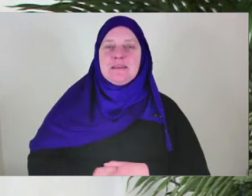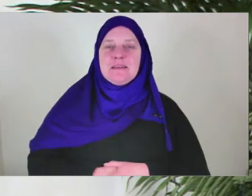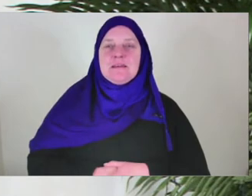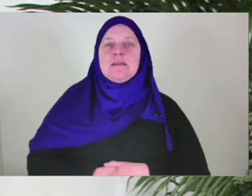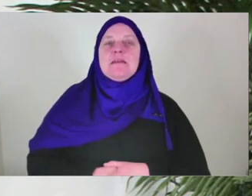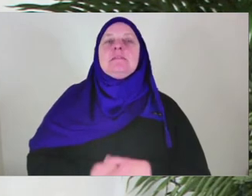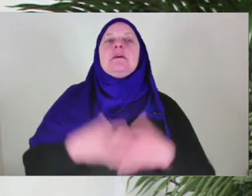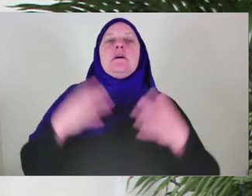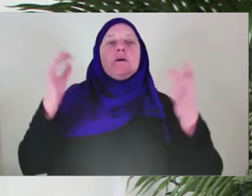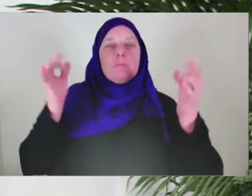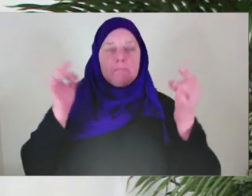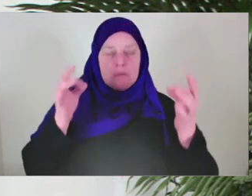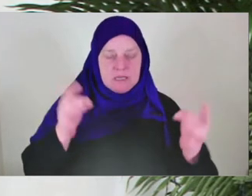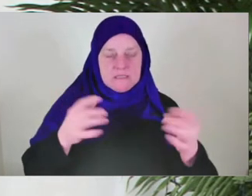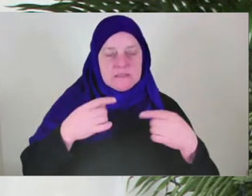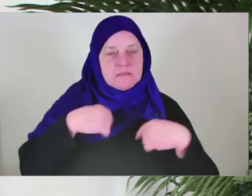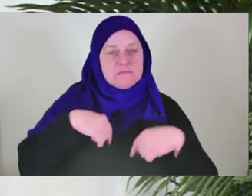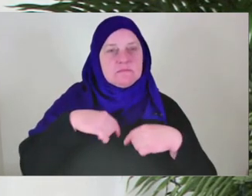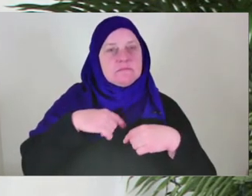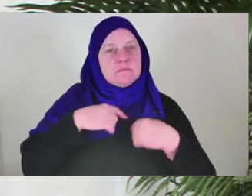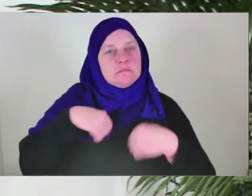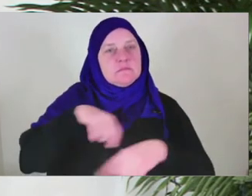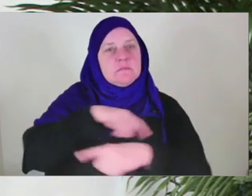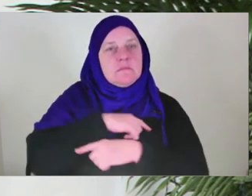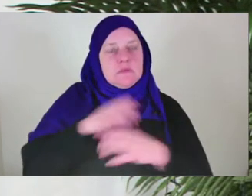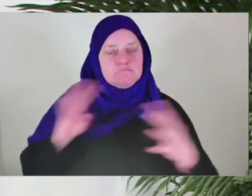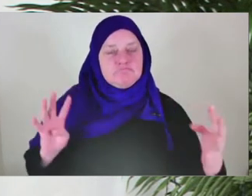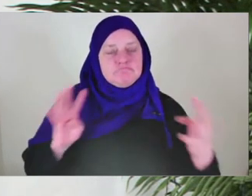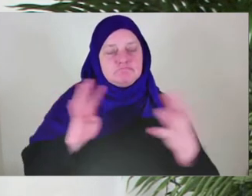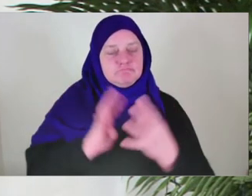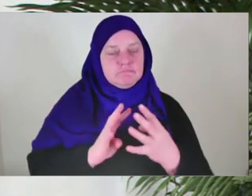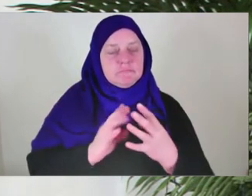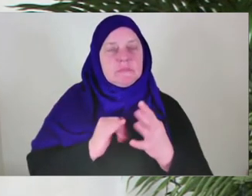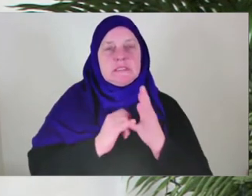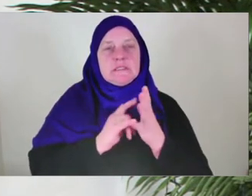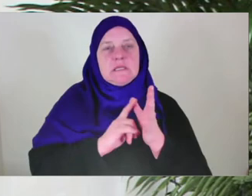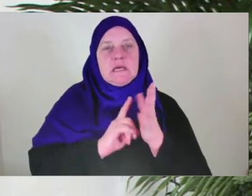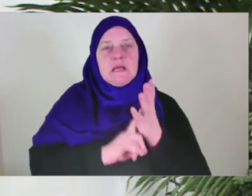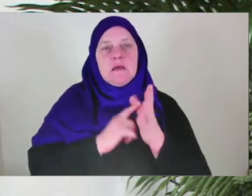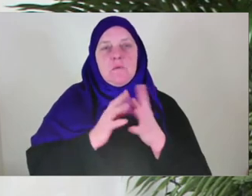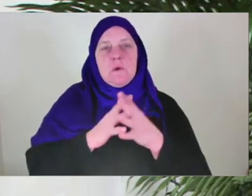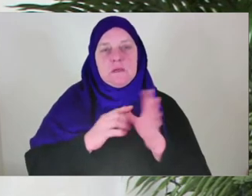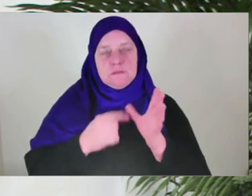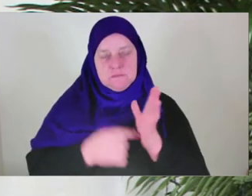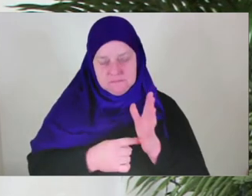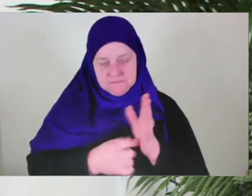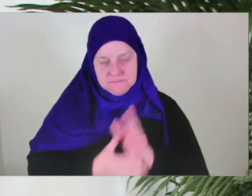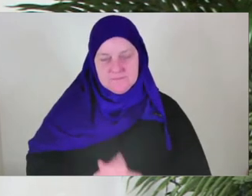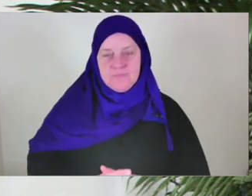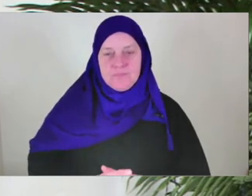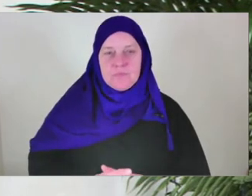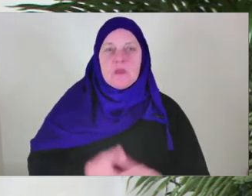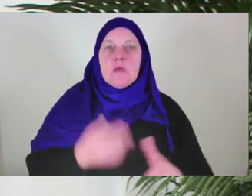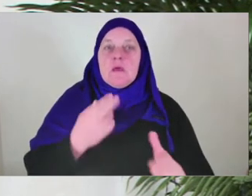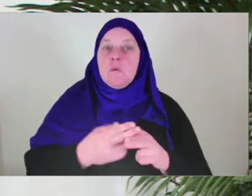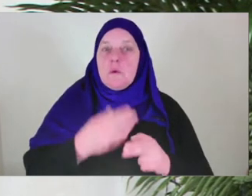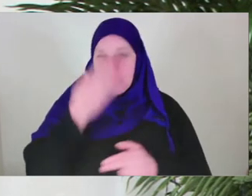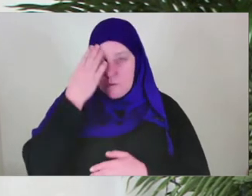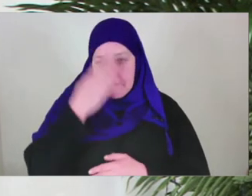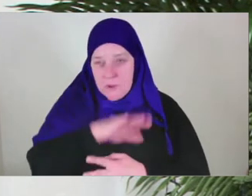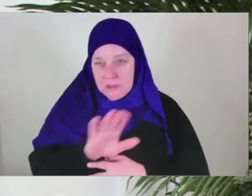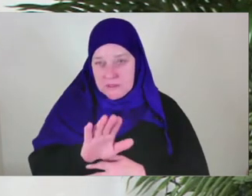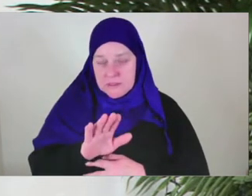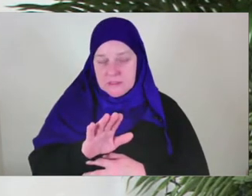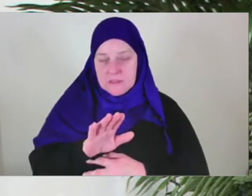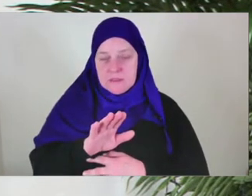salawat. Before that, a quick announcement and a quick reminder. From this coming Thursday, inshallah,